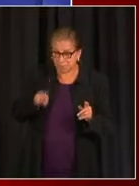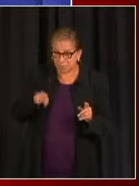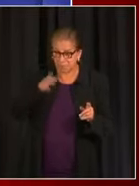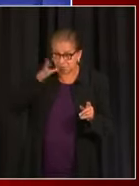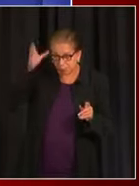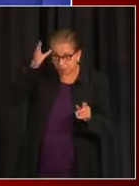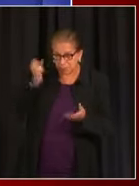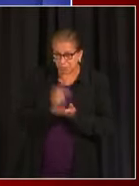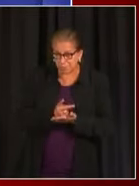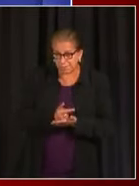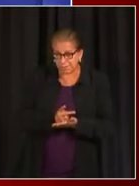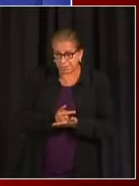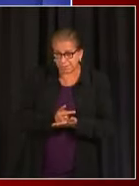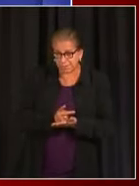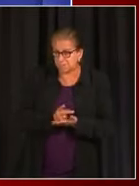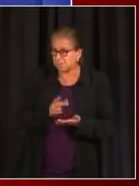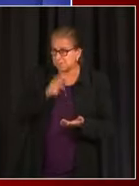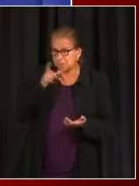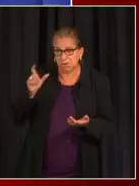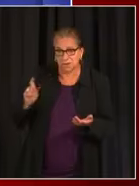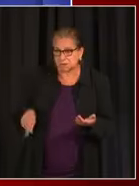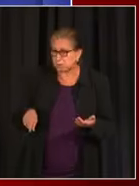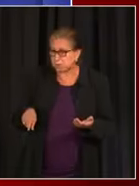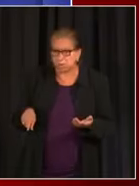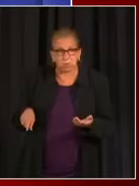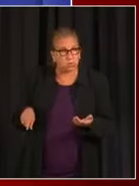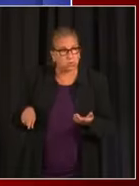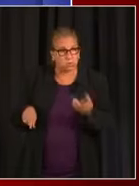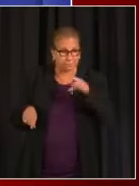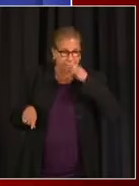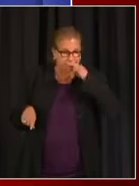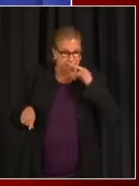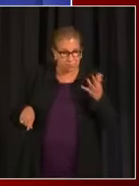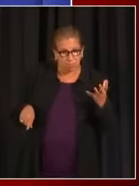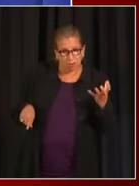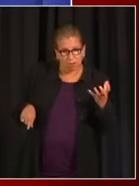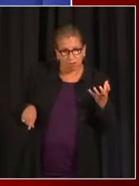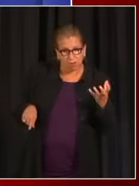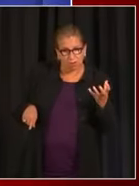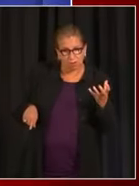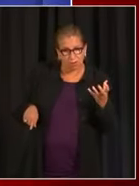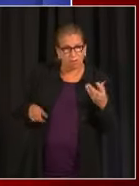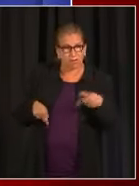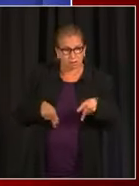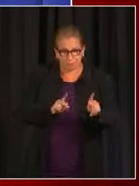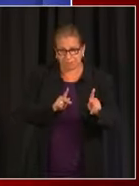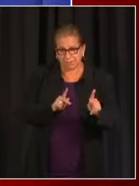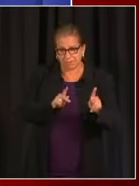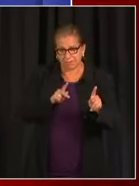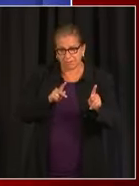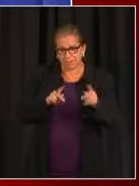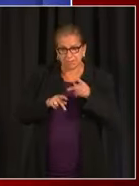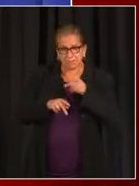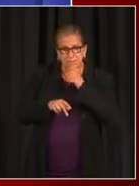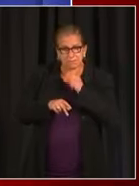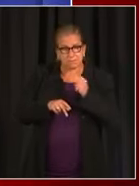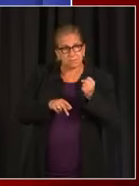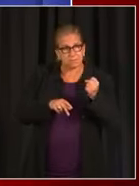It is concluded that it is permissive for young people over the age of